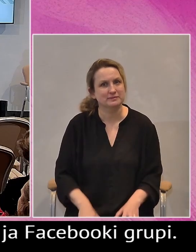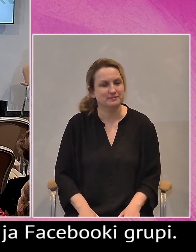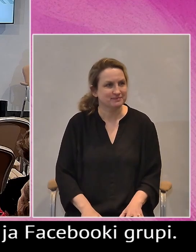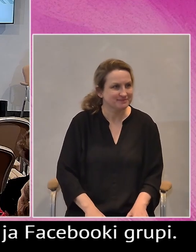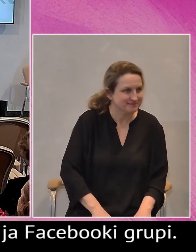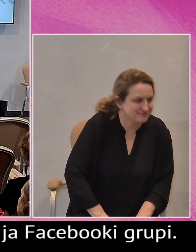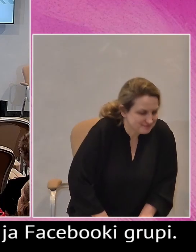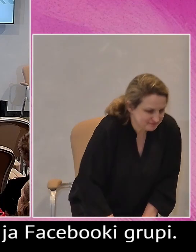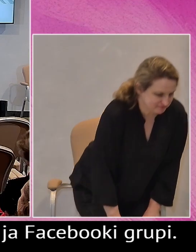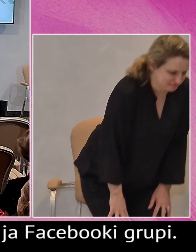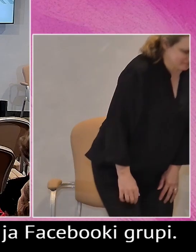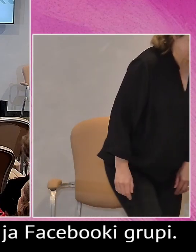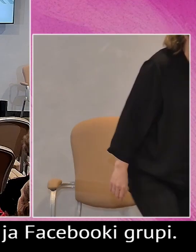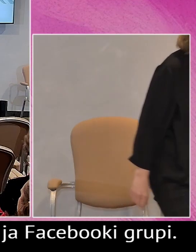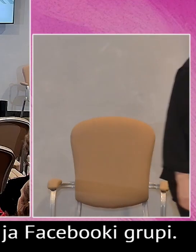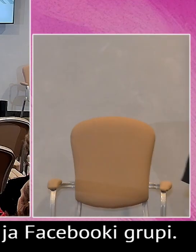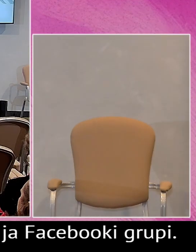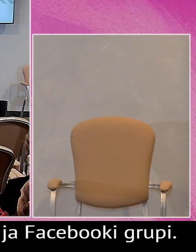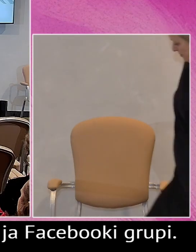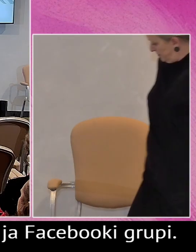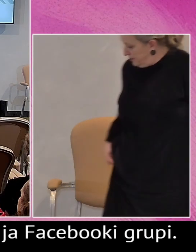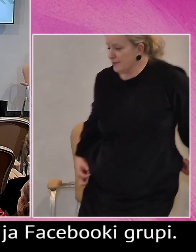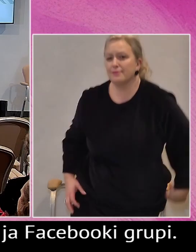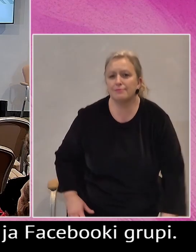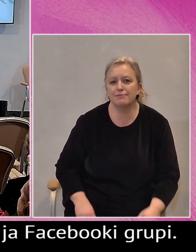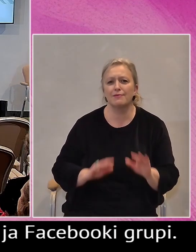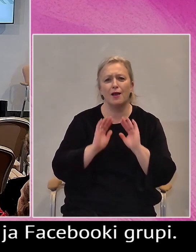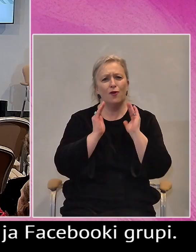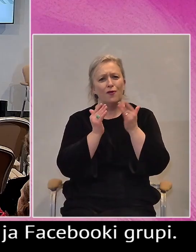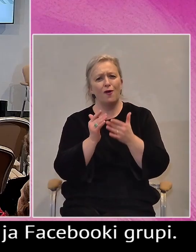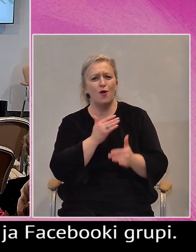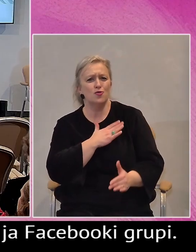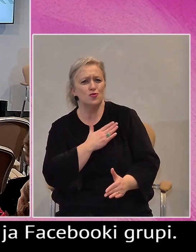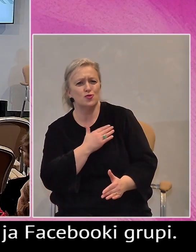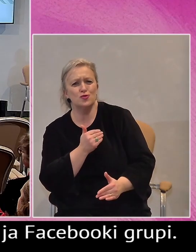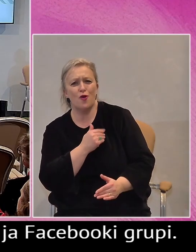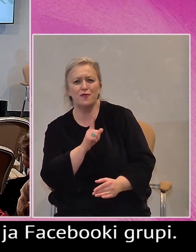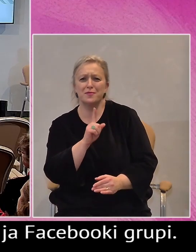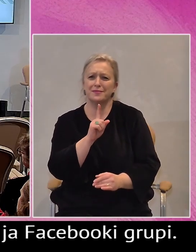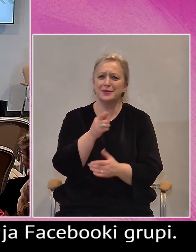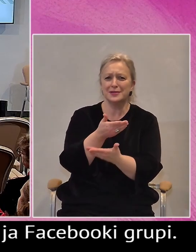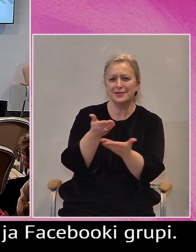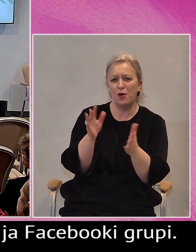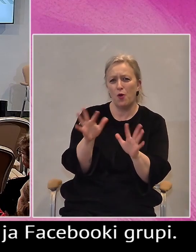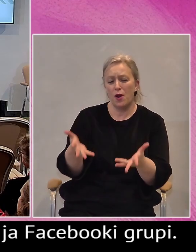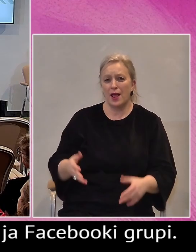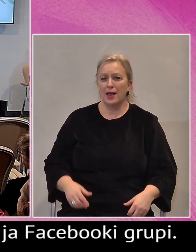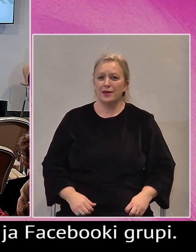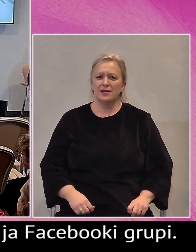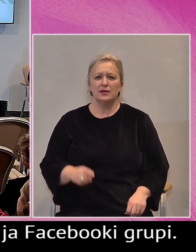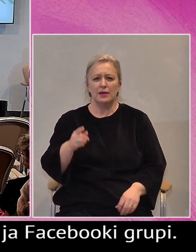your biggest wish? Something that you would like to be, something that you would like to ask from the Santa, then what would it be?